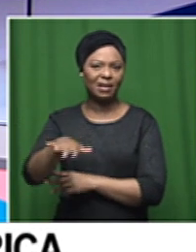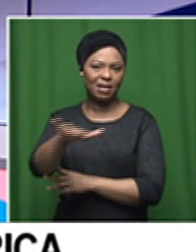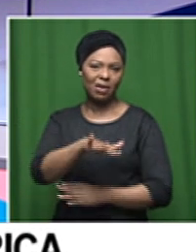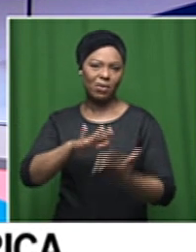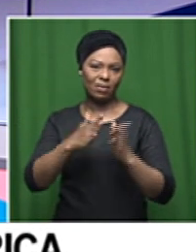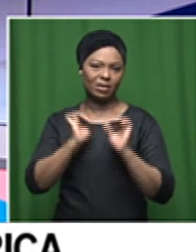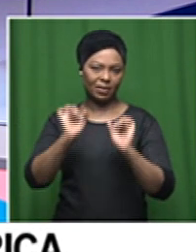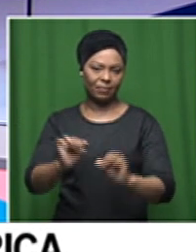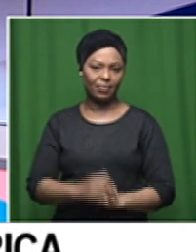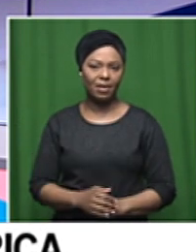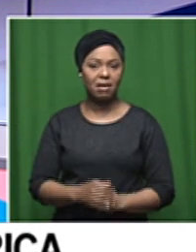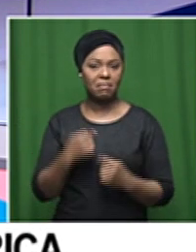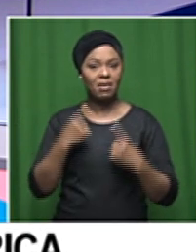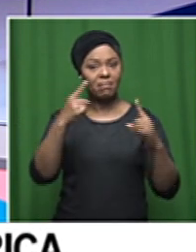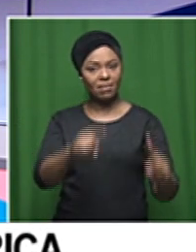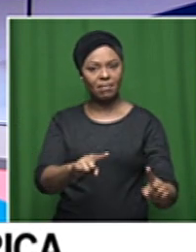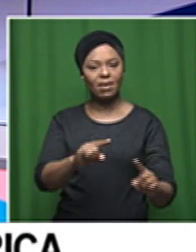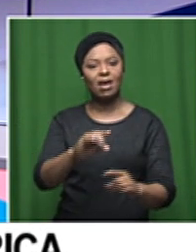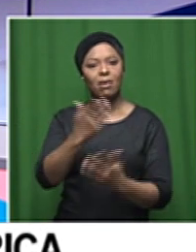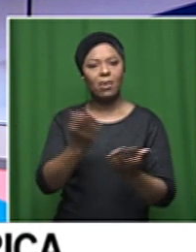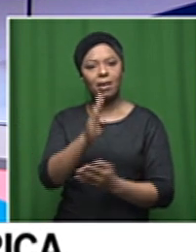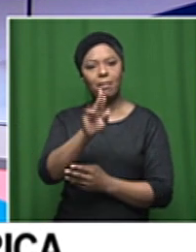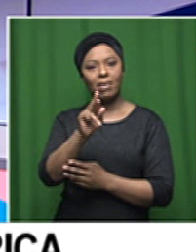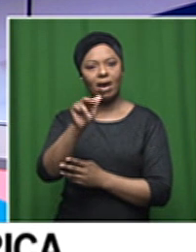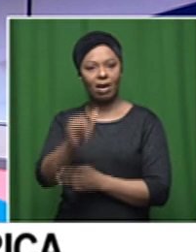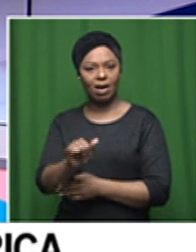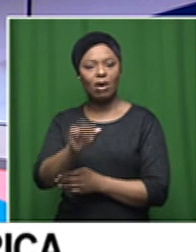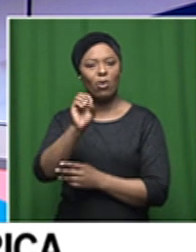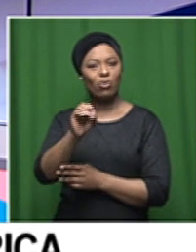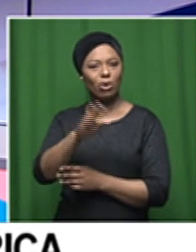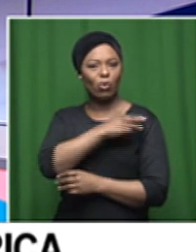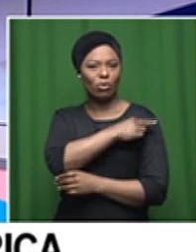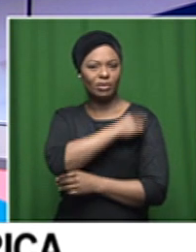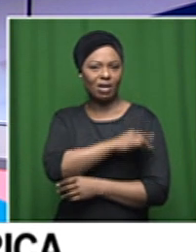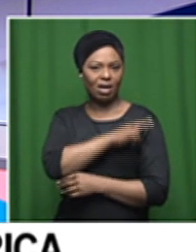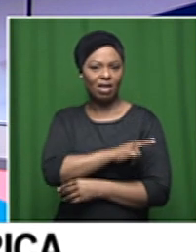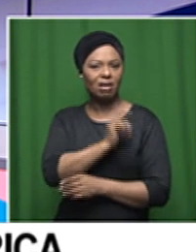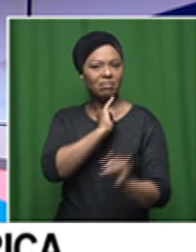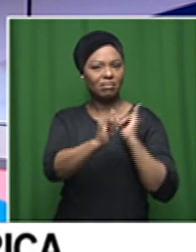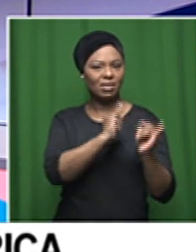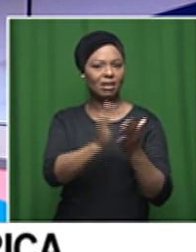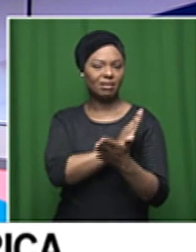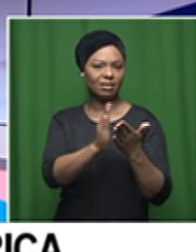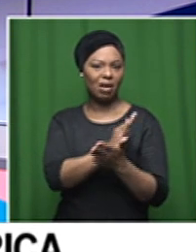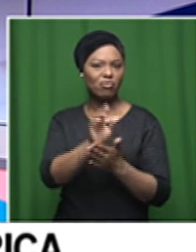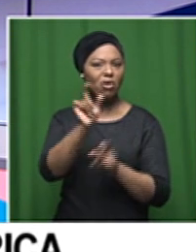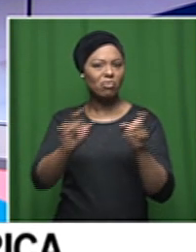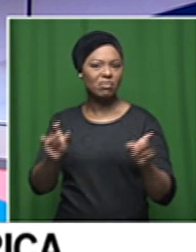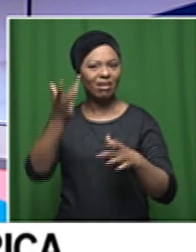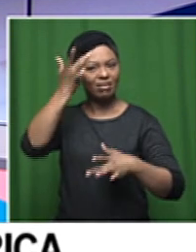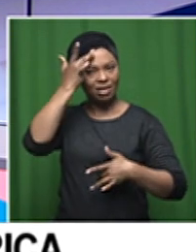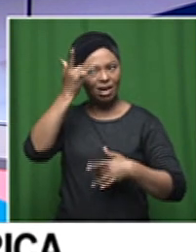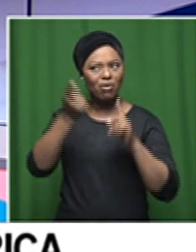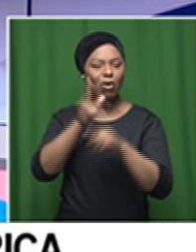we visited the Chris Hani Baragwanath Academic Hospital in Soweto to speak to some of these patients who travel from the Northwest and other provinces to